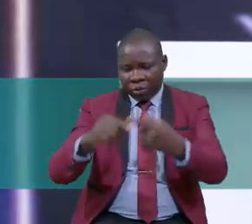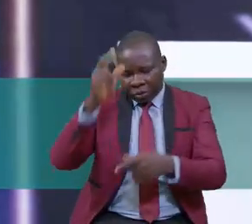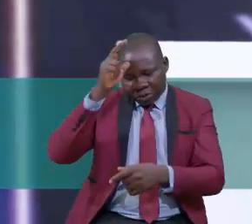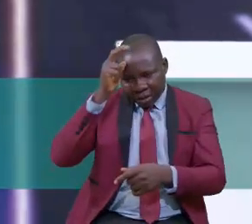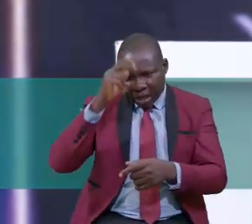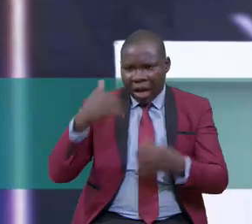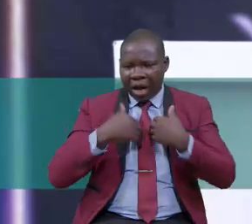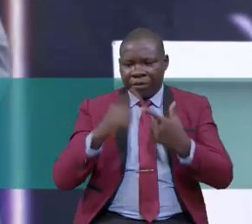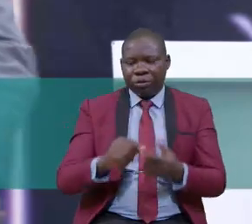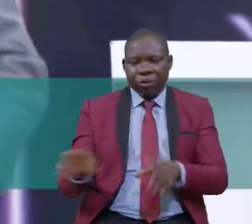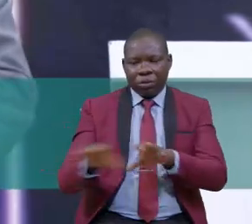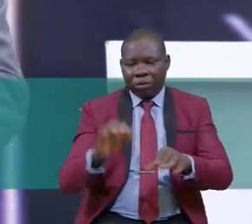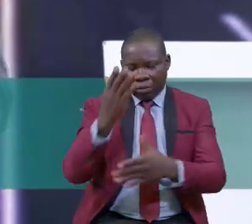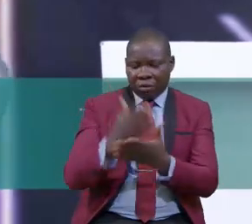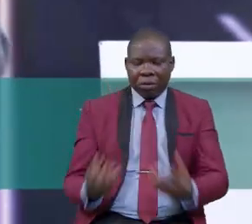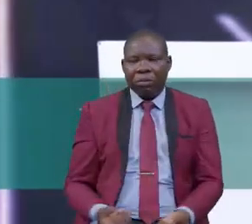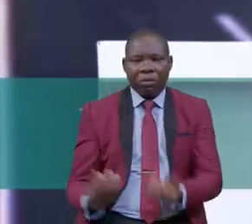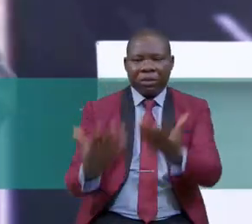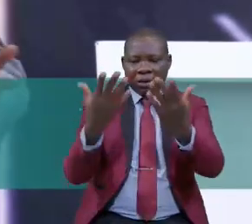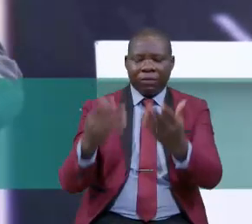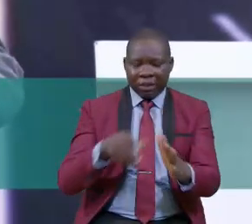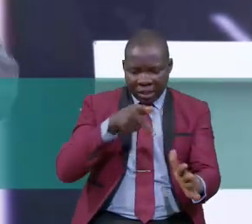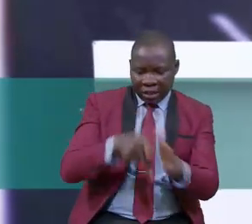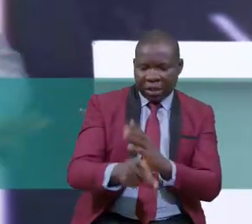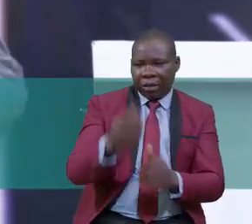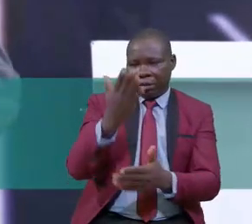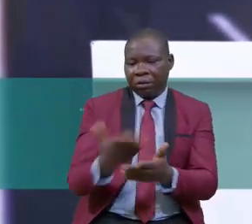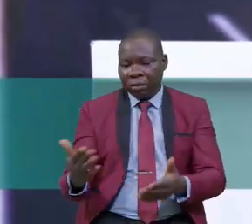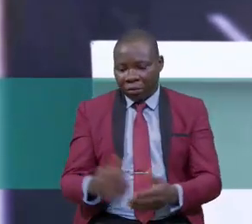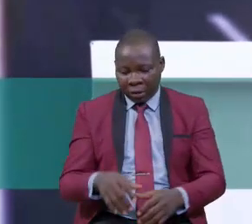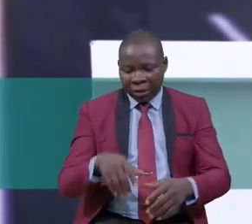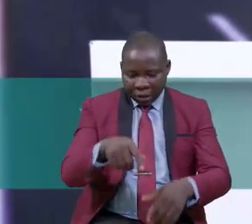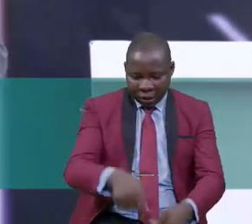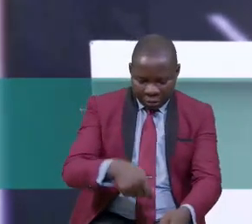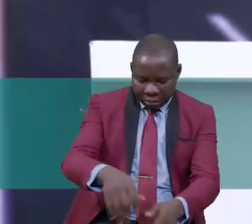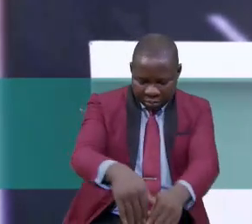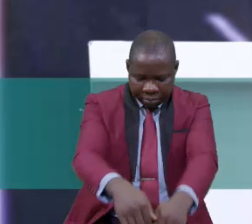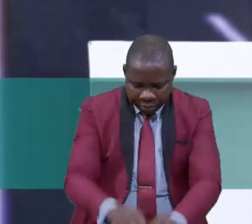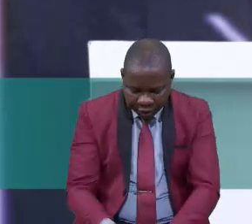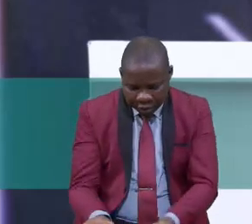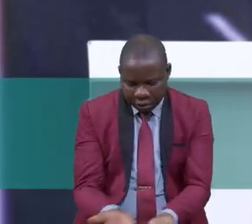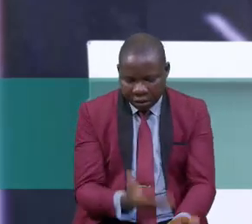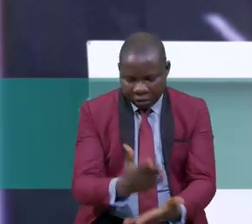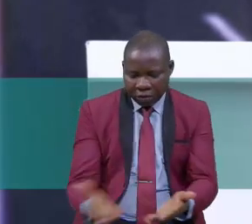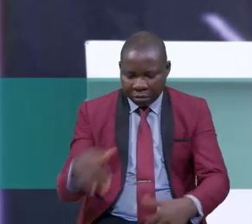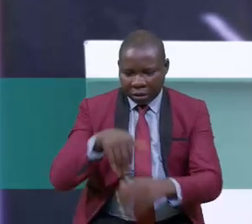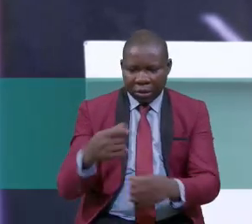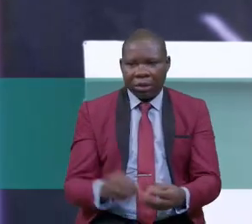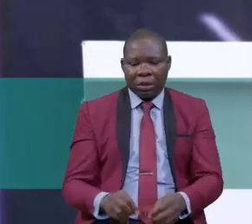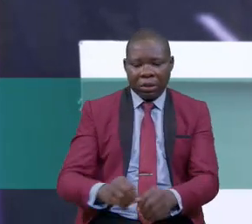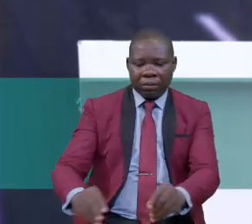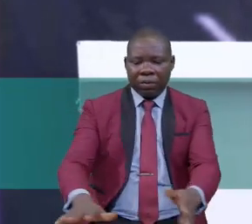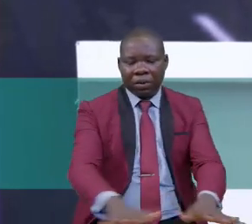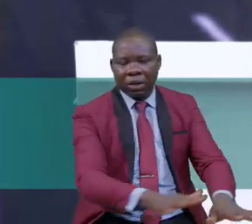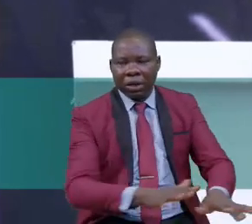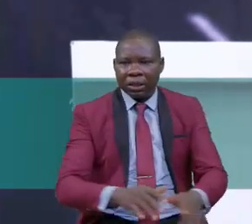have to kill something. They have to dig the ground. They have to bury something there and cover it up. That's not of God. That's